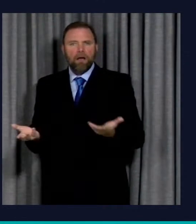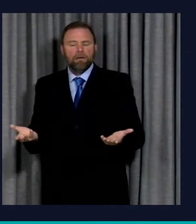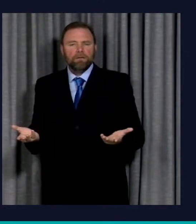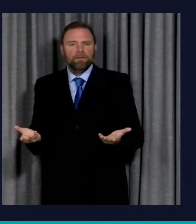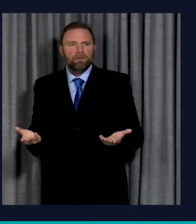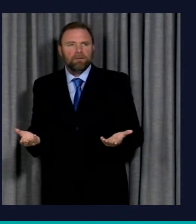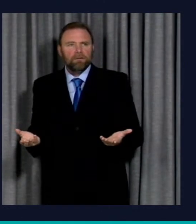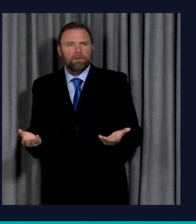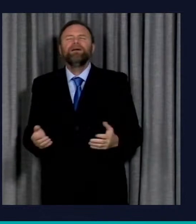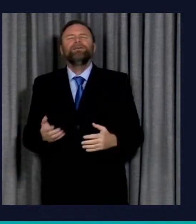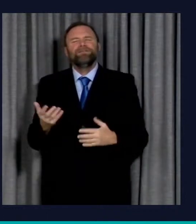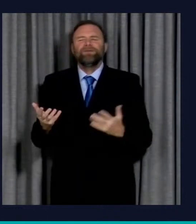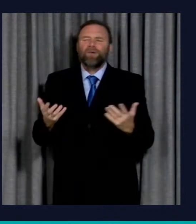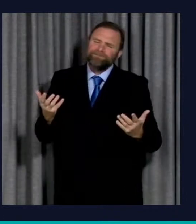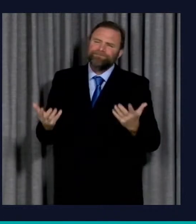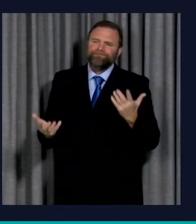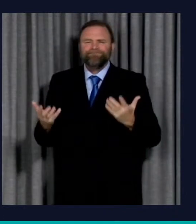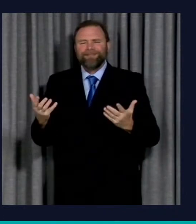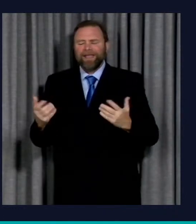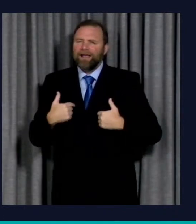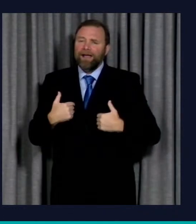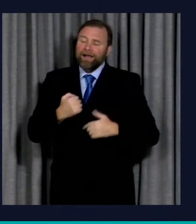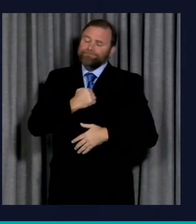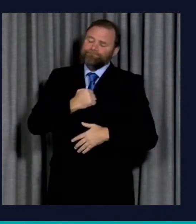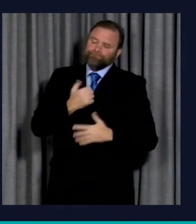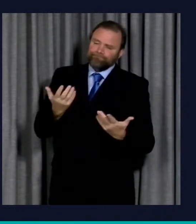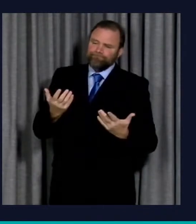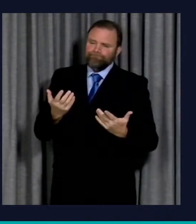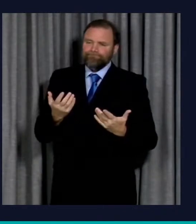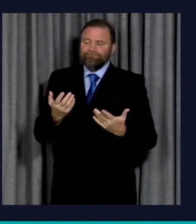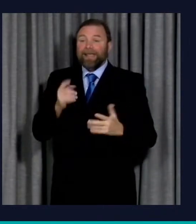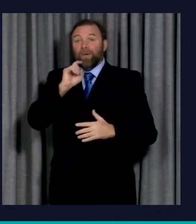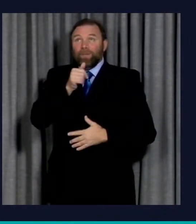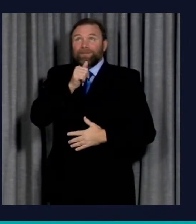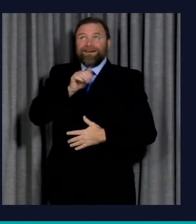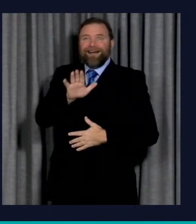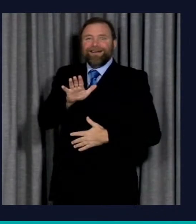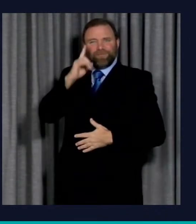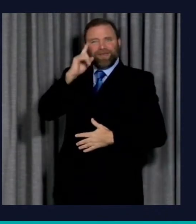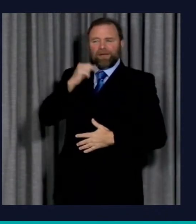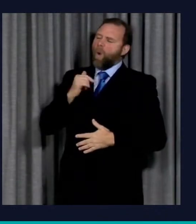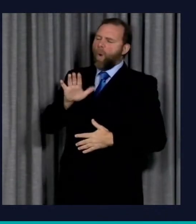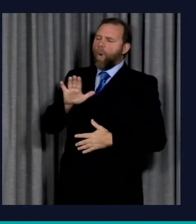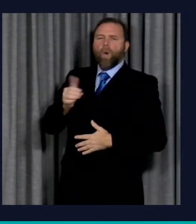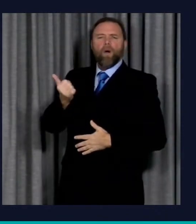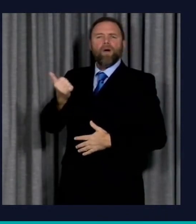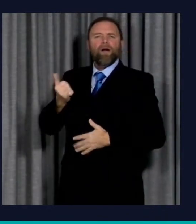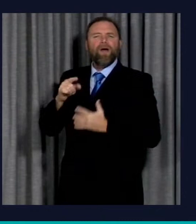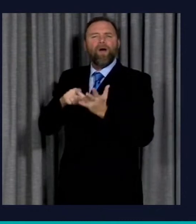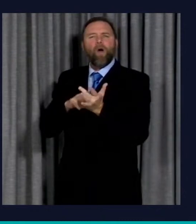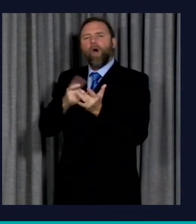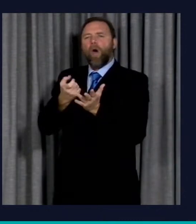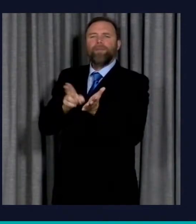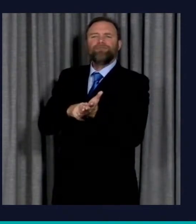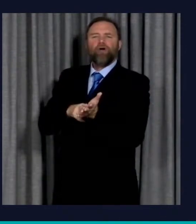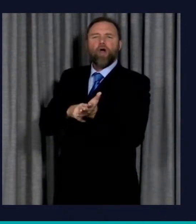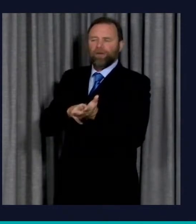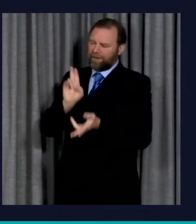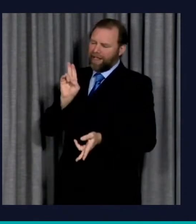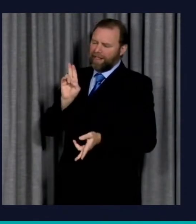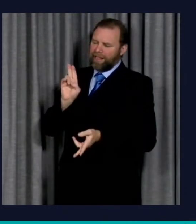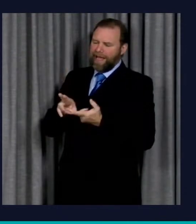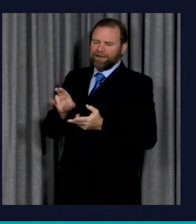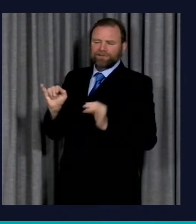earlier variants. So I'm afraid, nice as it would be to think that will solve the problem